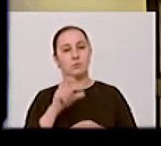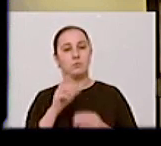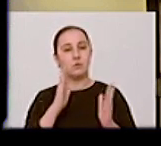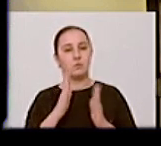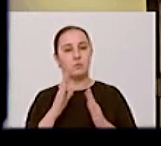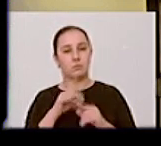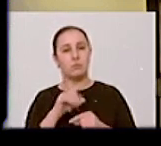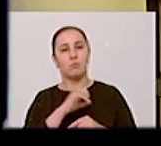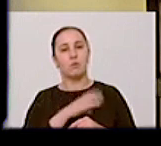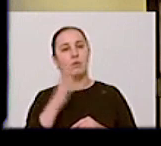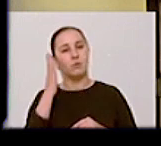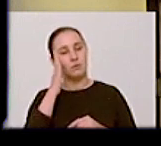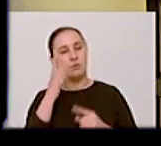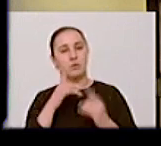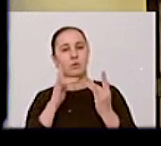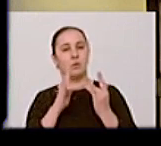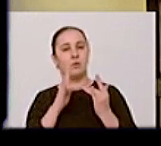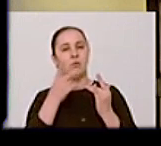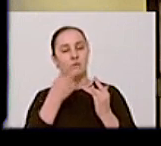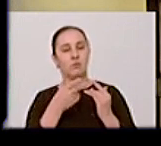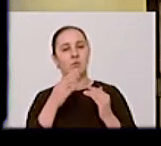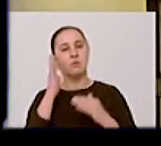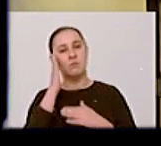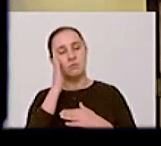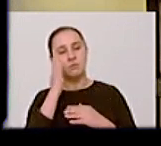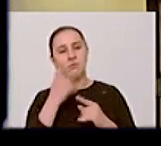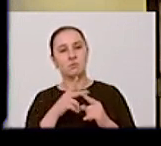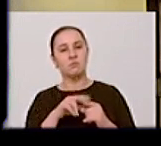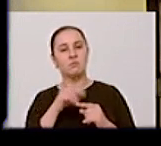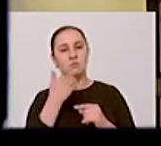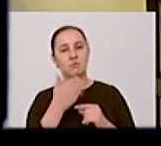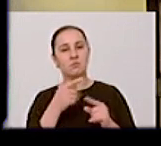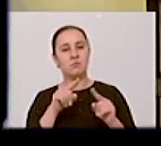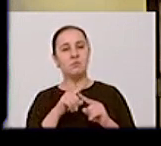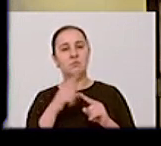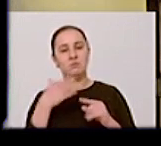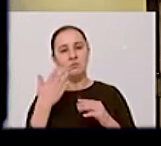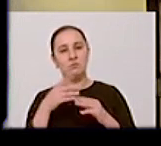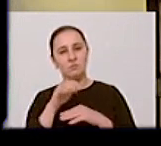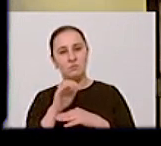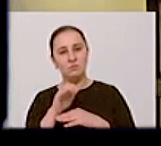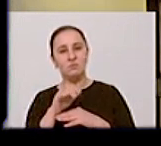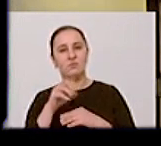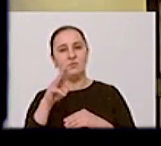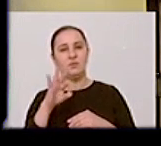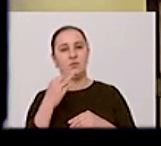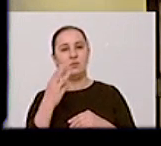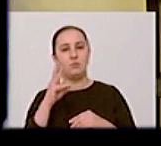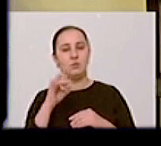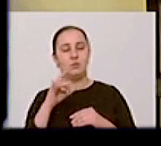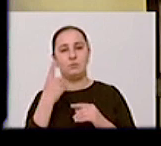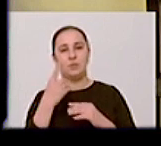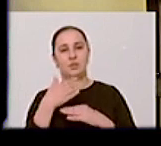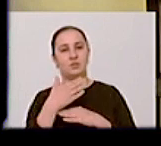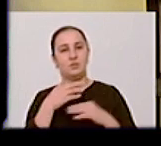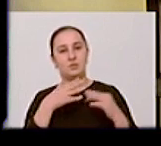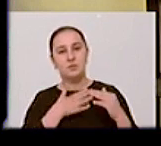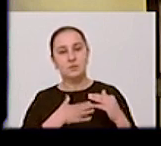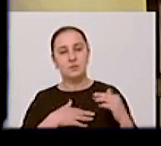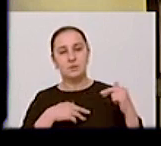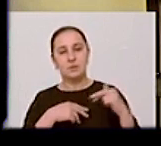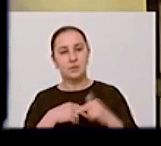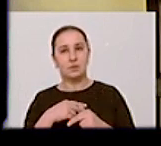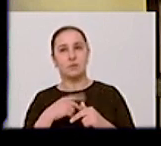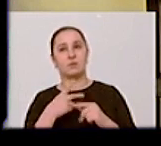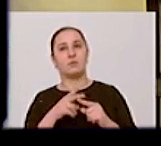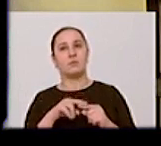bo'yicha boy yotar, karavat ustida uyquda. Uni bir tarafga sanduq, Toshmurod bir eshikdan ohistalik ila